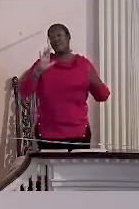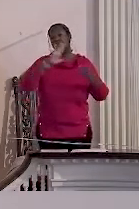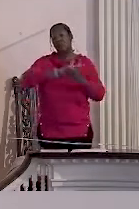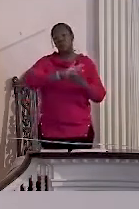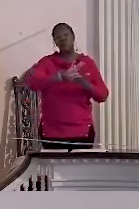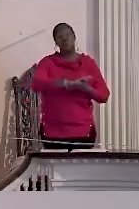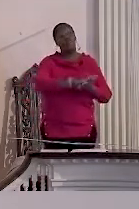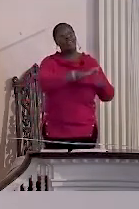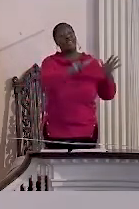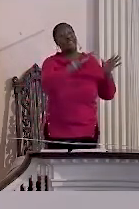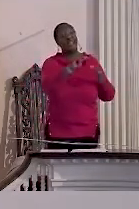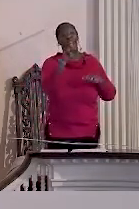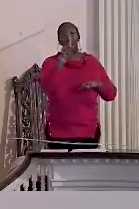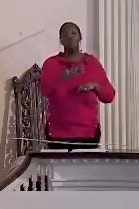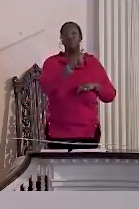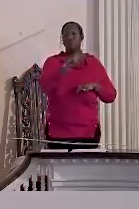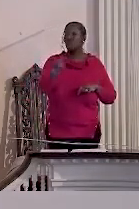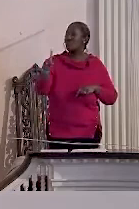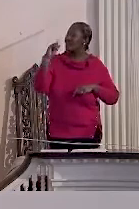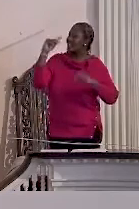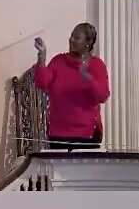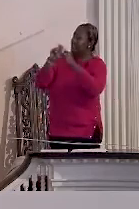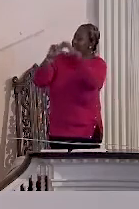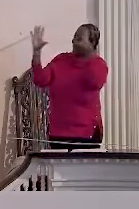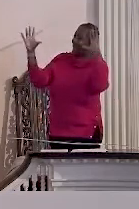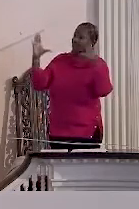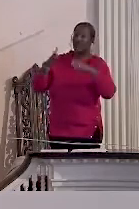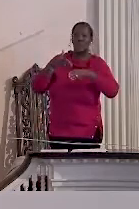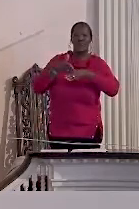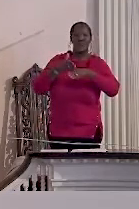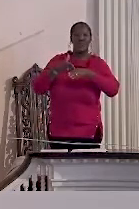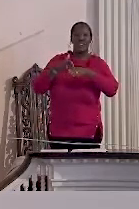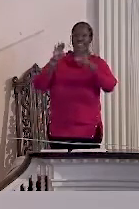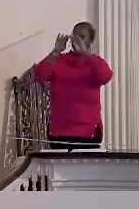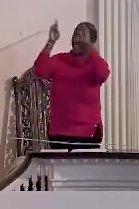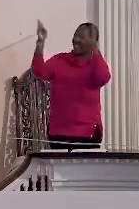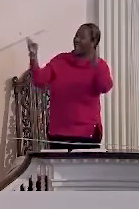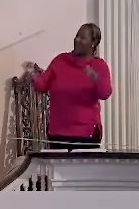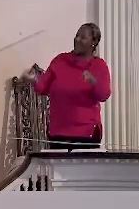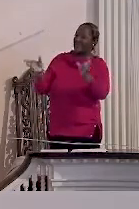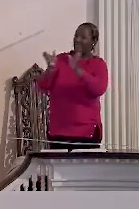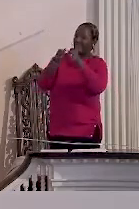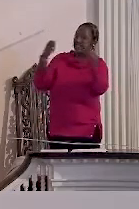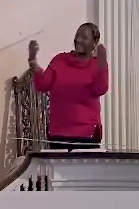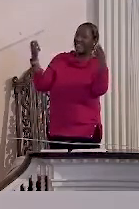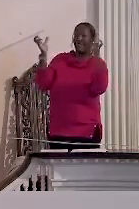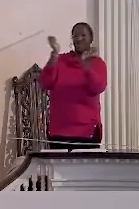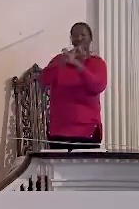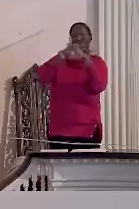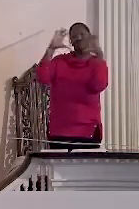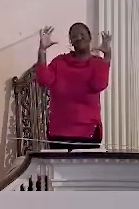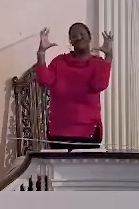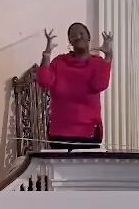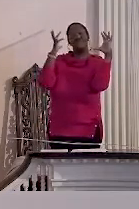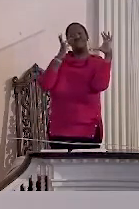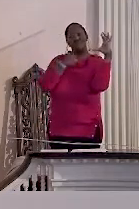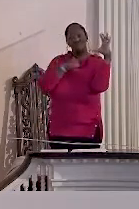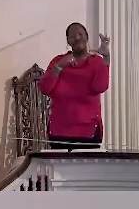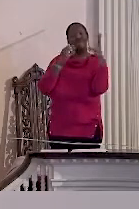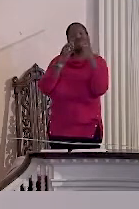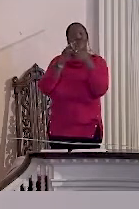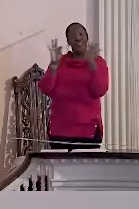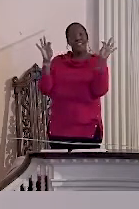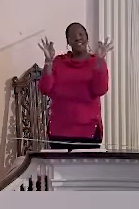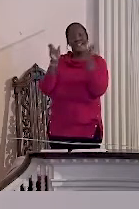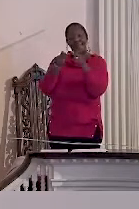wooden cabinet of food sitting right there. He could see it now, a little free pantry to hold food